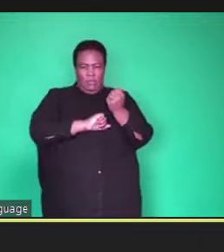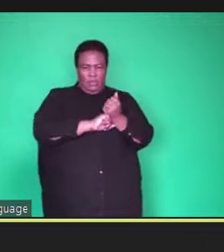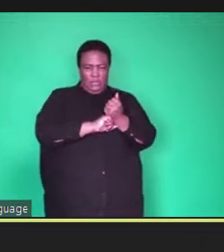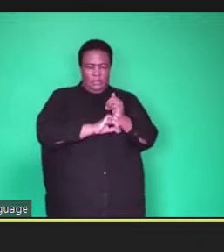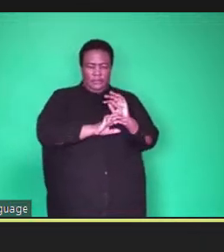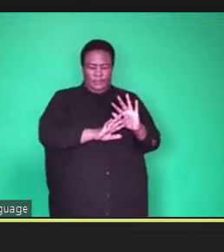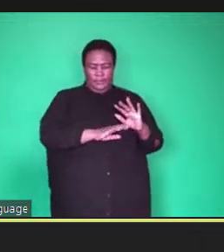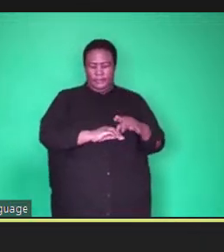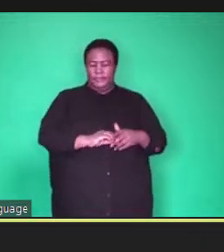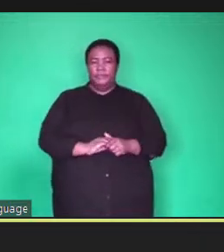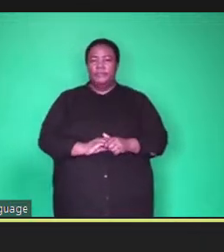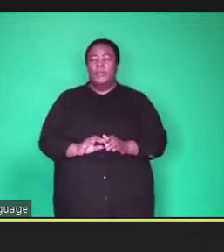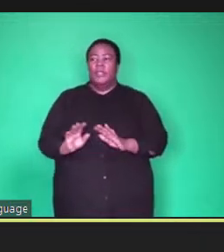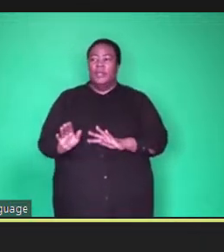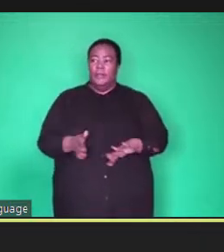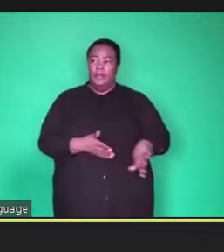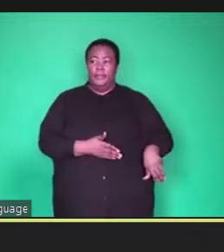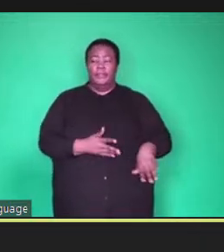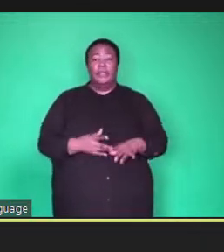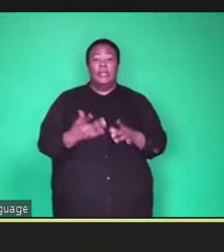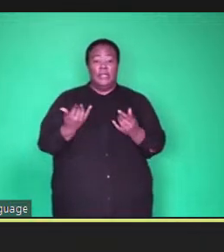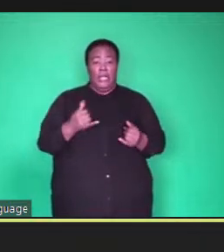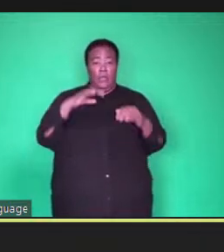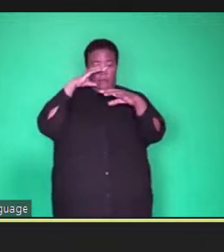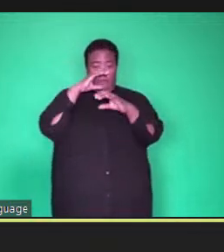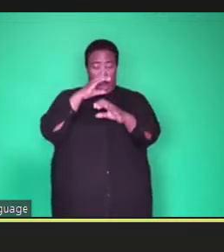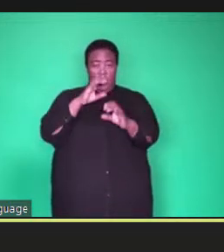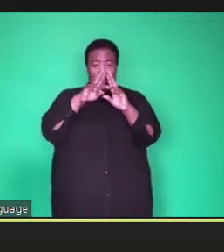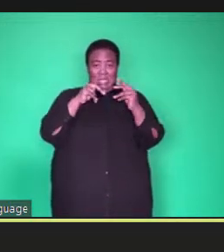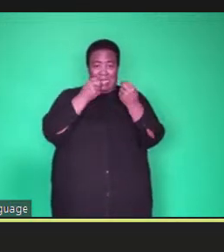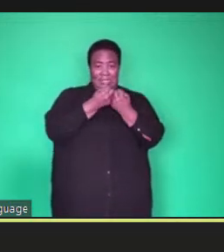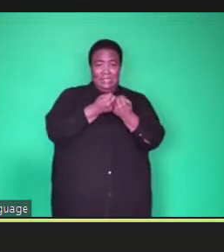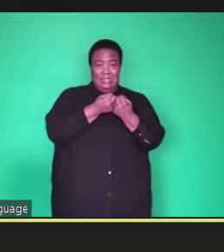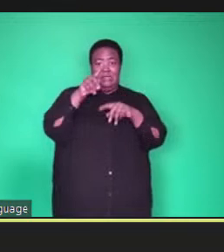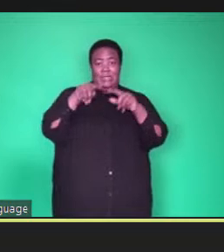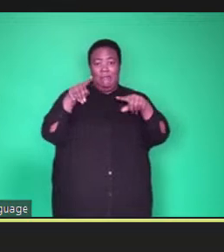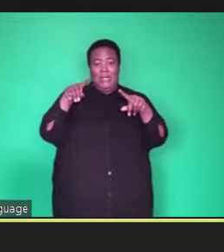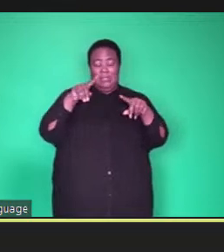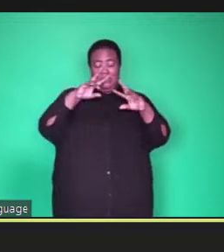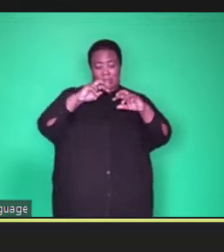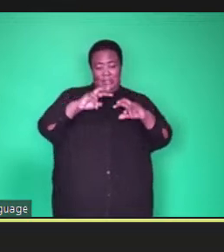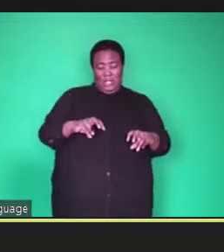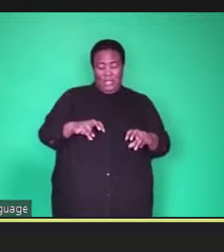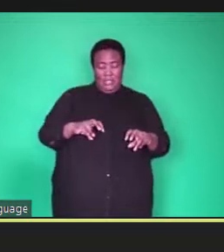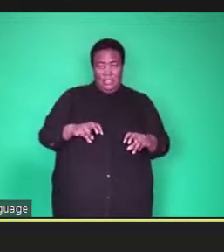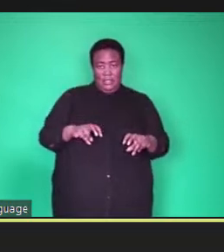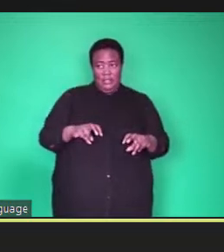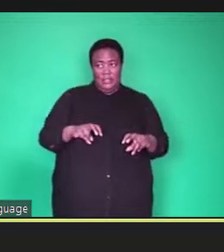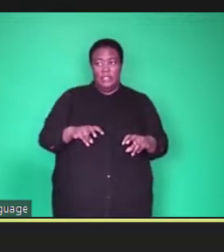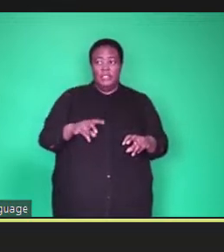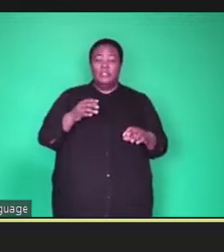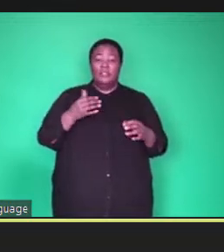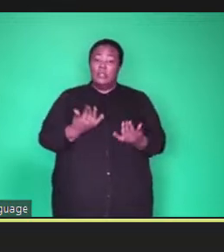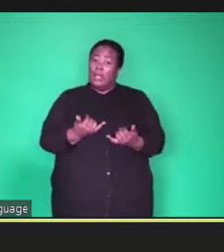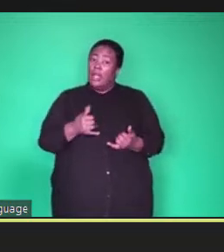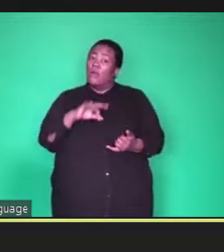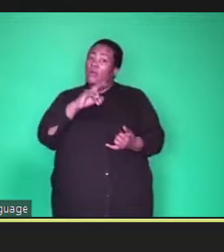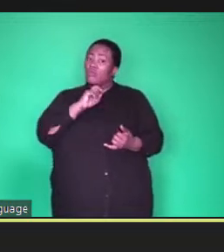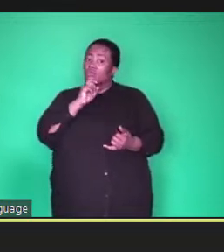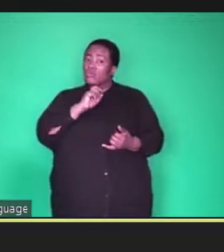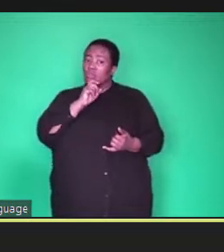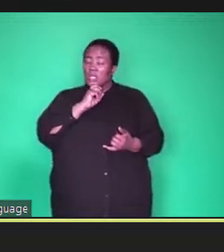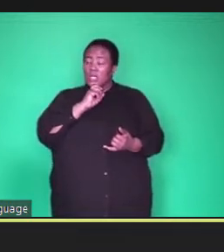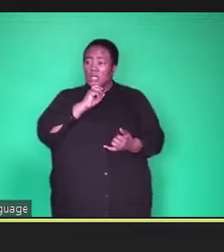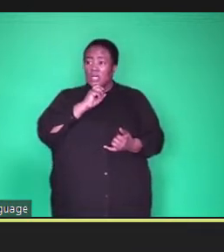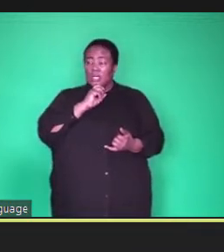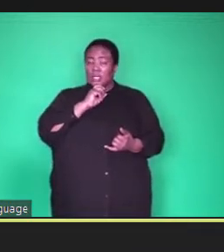Income Dynamics Study. We've heard that well introduced already. Now, I'm now for the rest